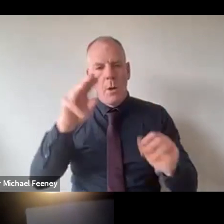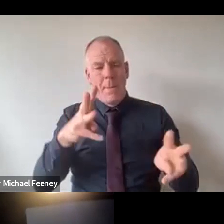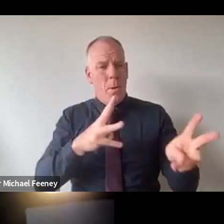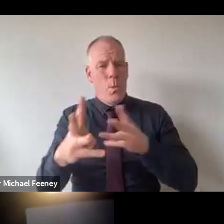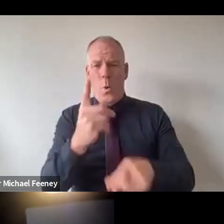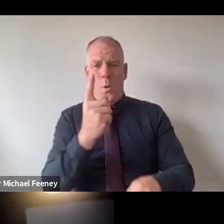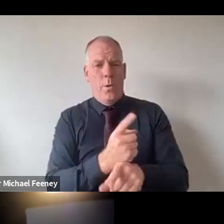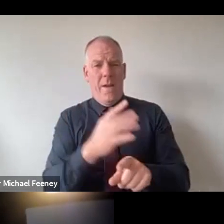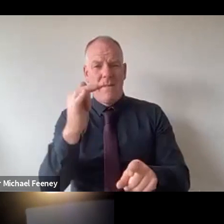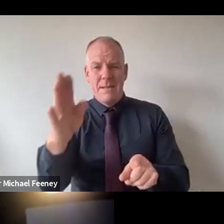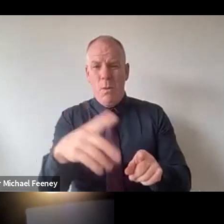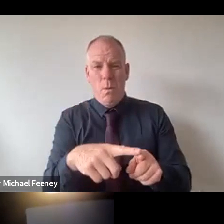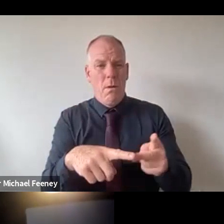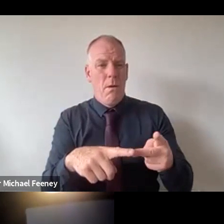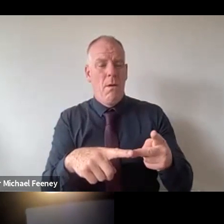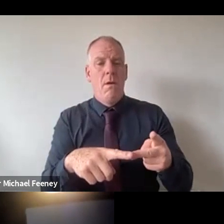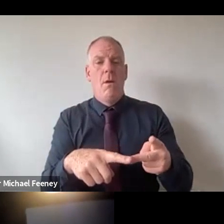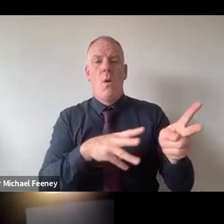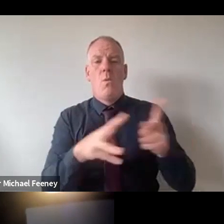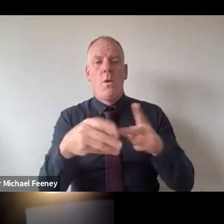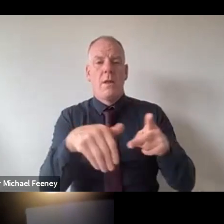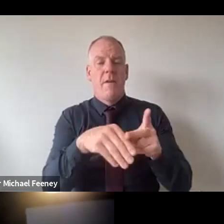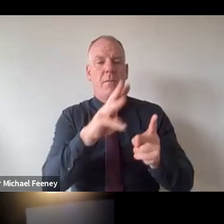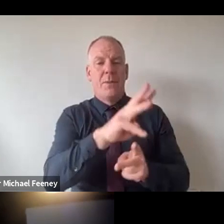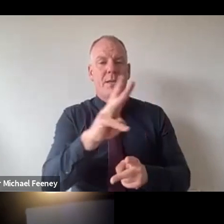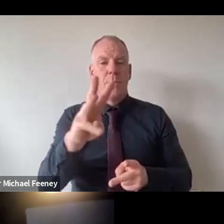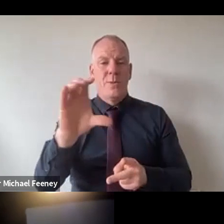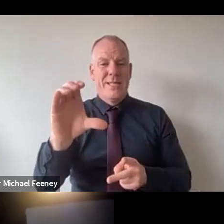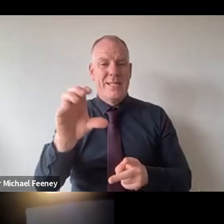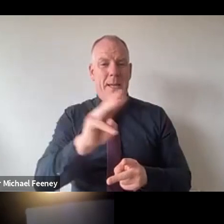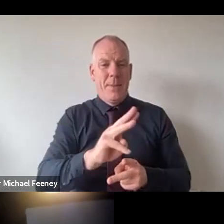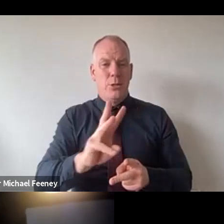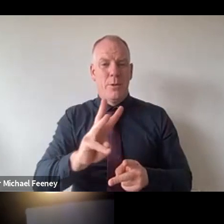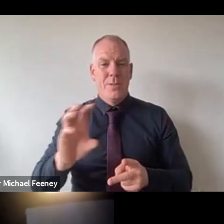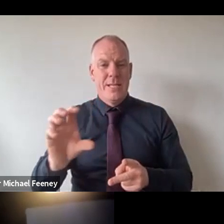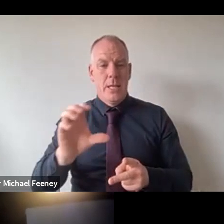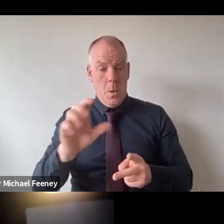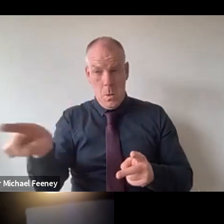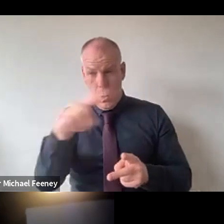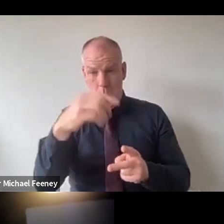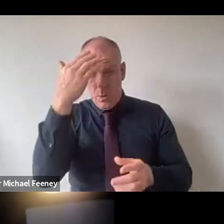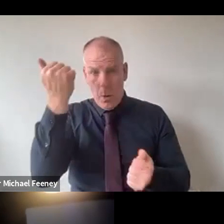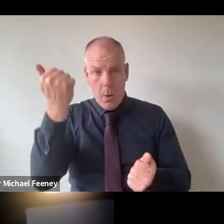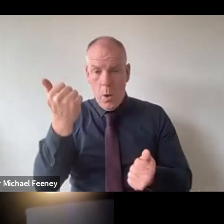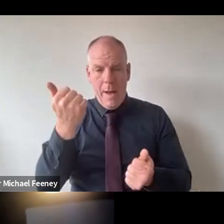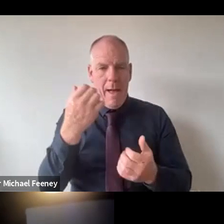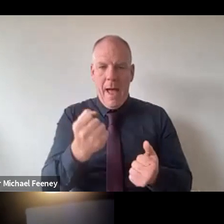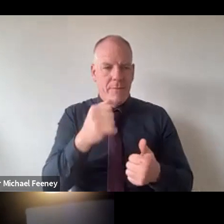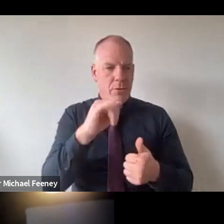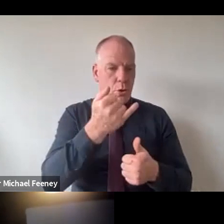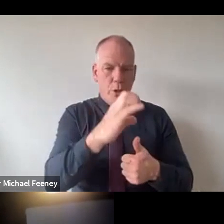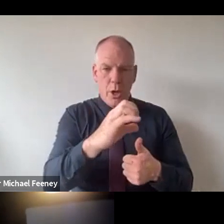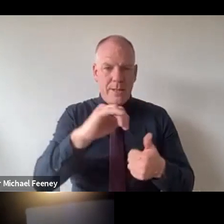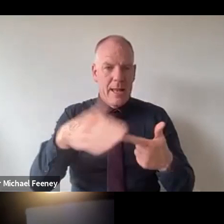in Facebook, or they're not going to know anyone that's working in PwC. So essentially, if you don't have the junior cert results, the leaving cert results,